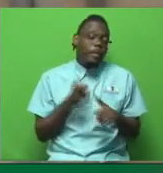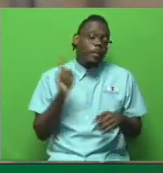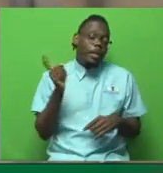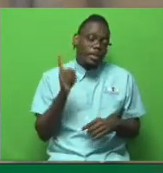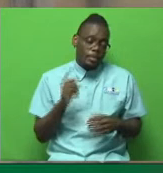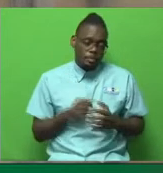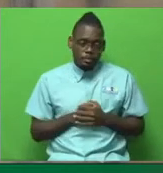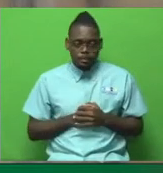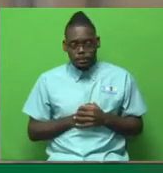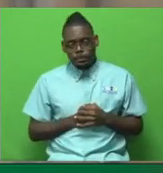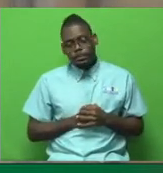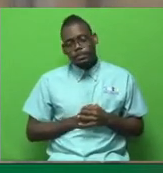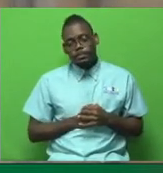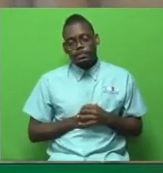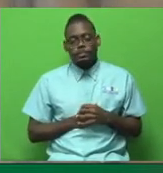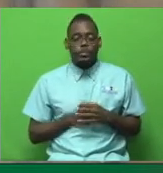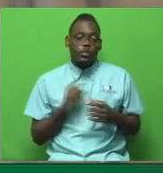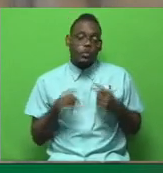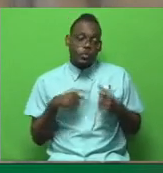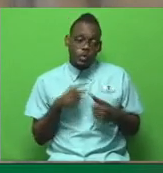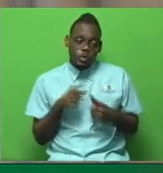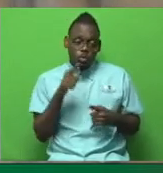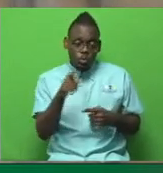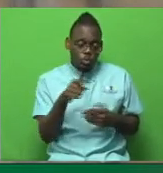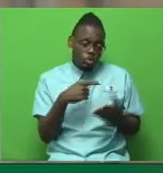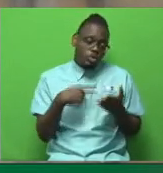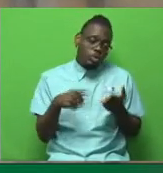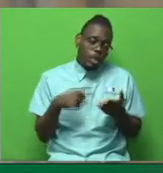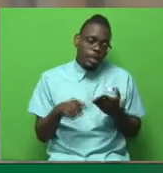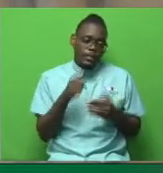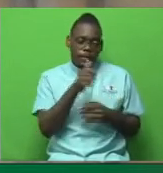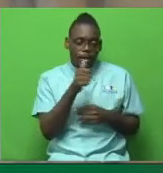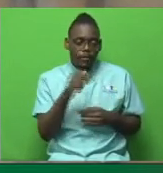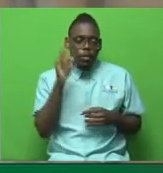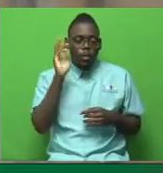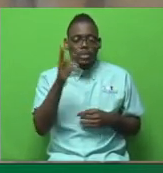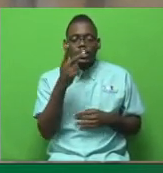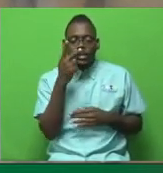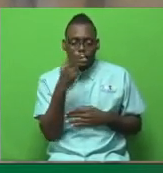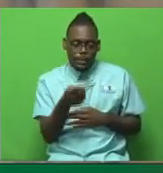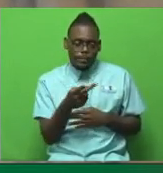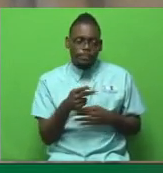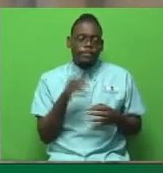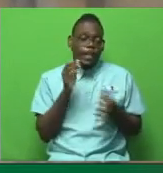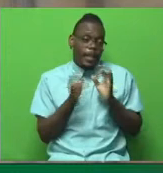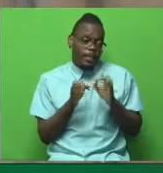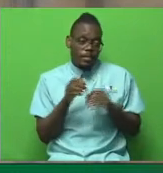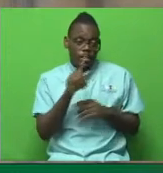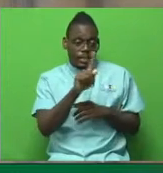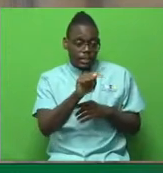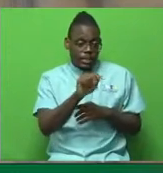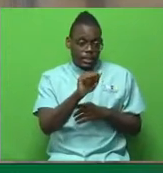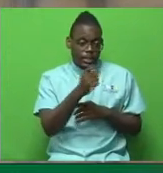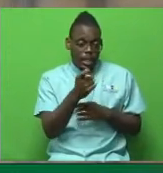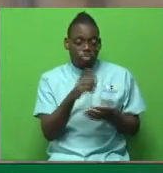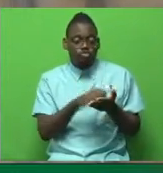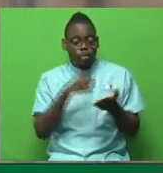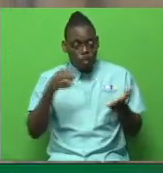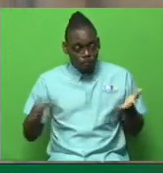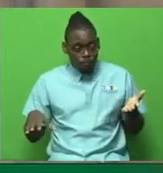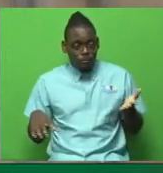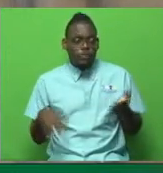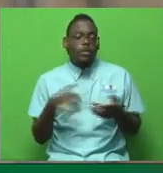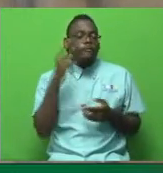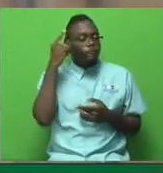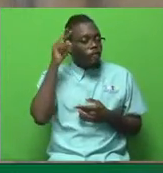when you connect the dots those tax incentives the multinationals read down to the benefit of